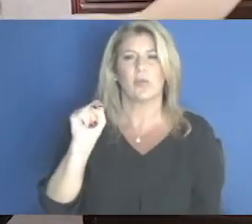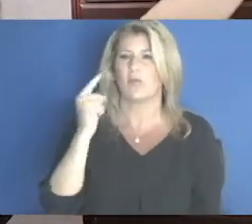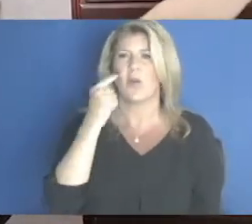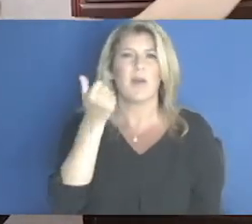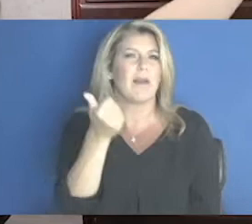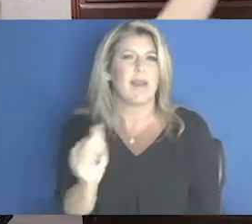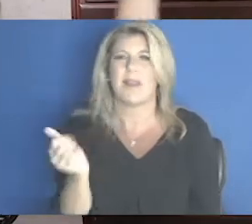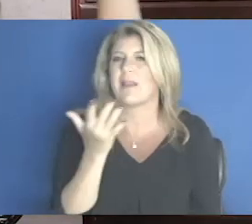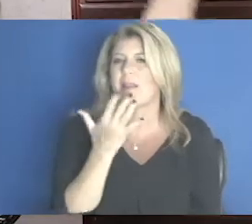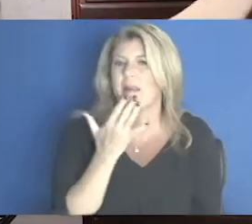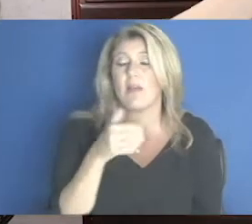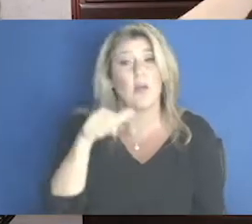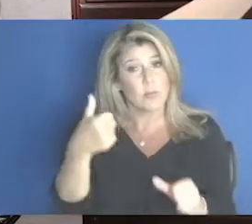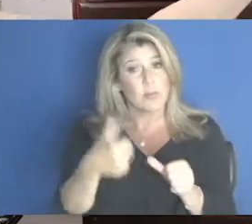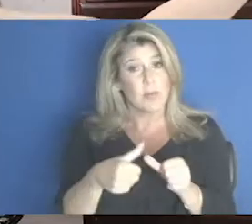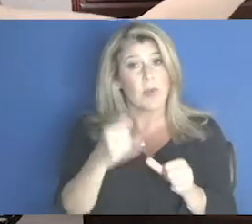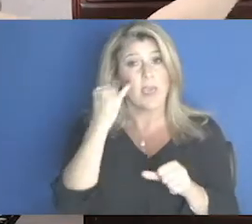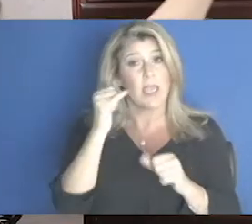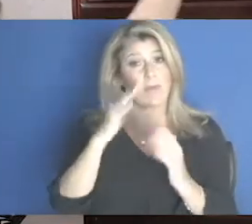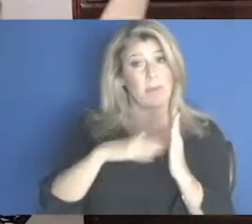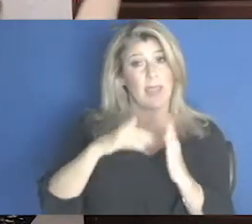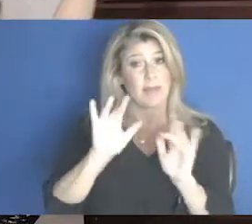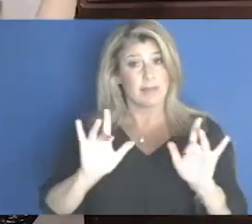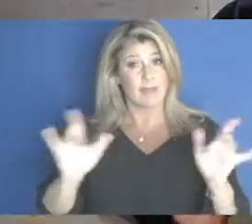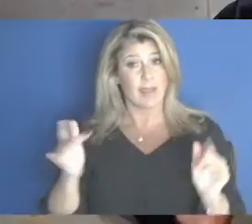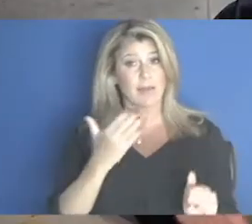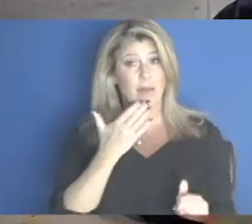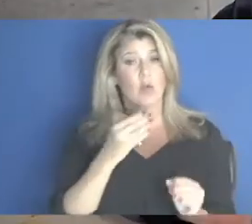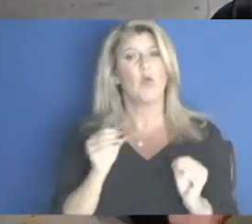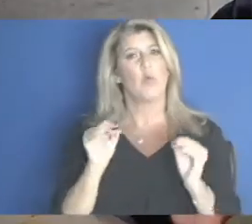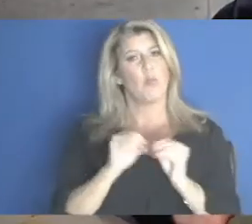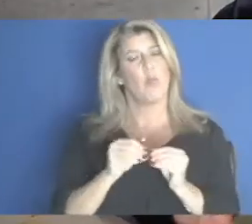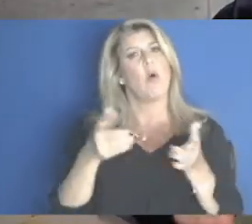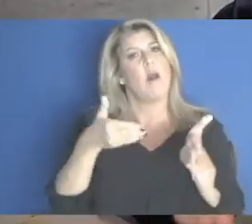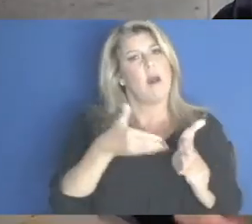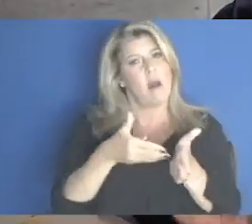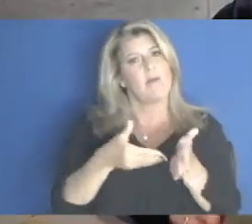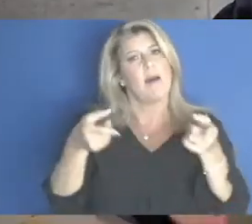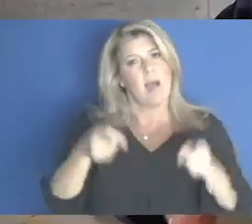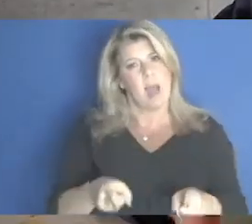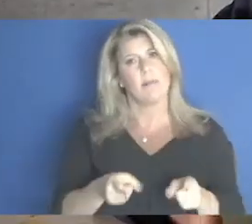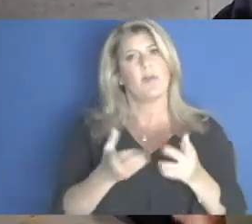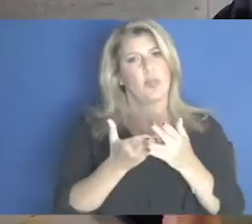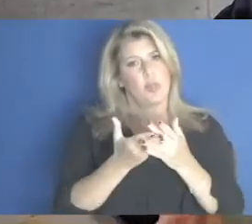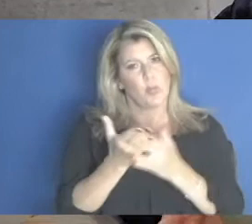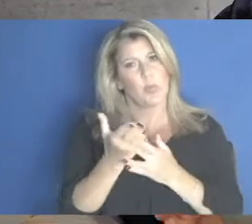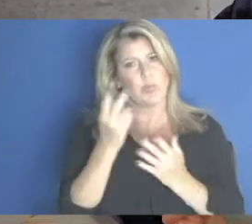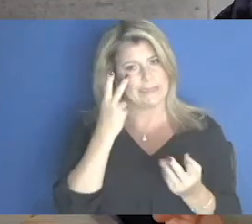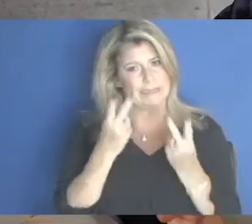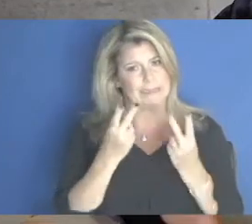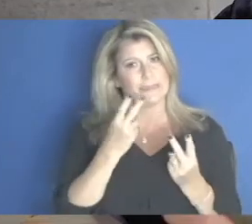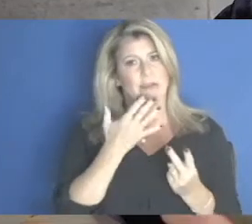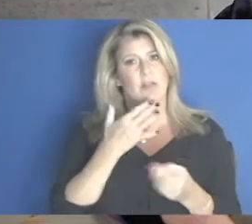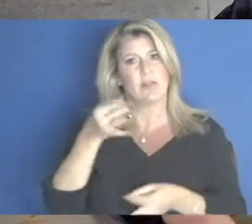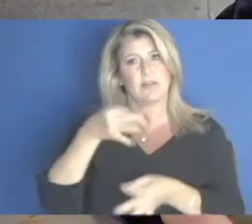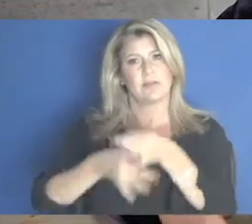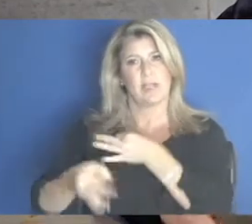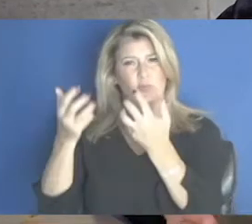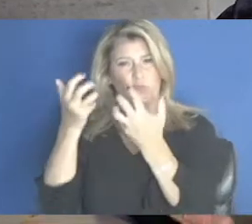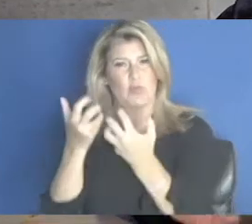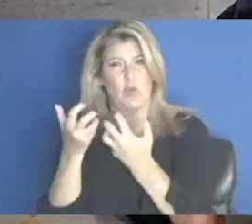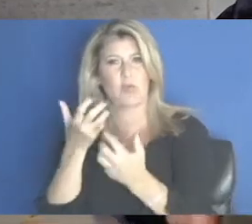any color. Lighter color are going to be affected more by bleed through than darker